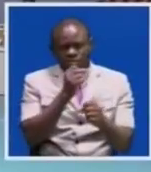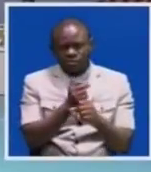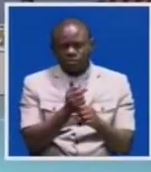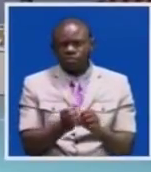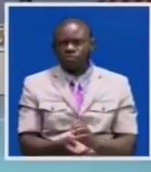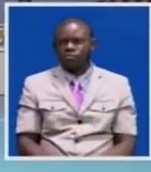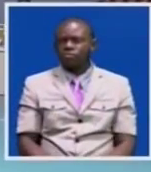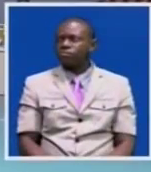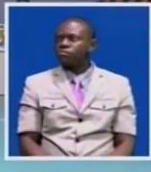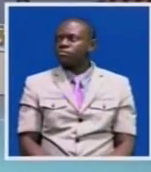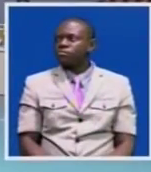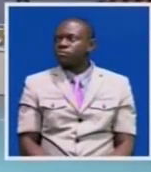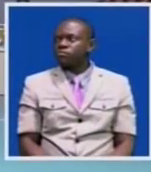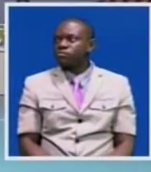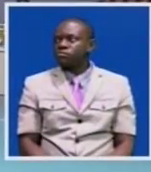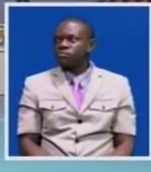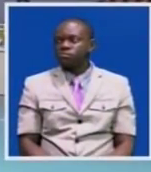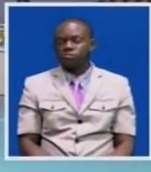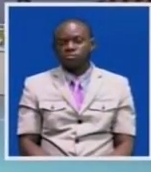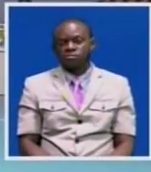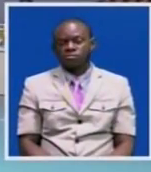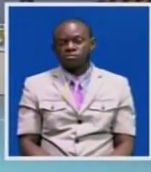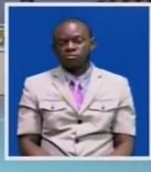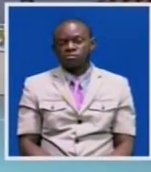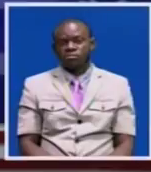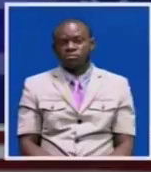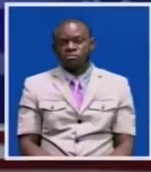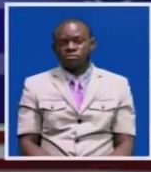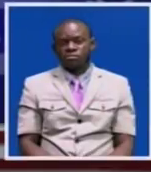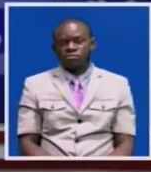Mwanza, reporting from Sochi, Russia.